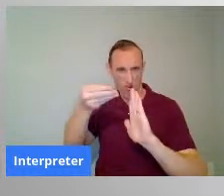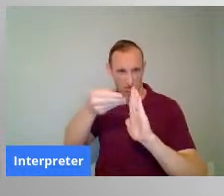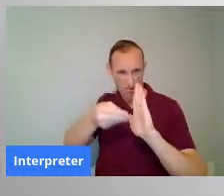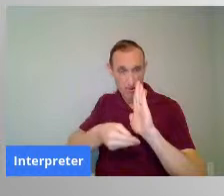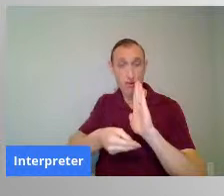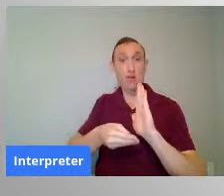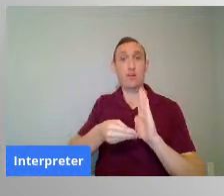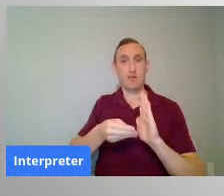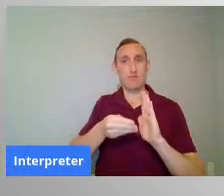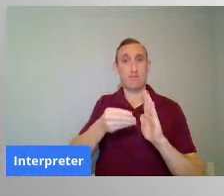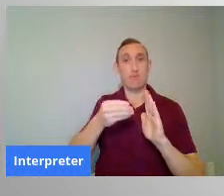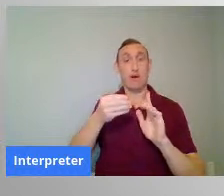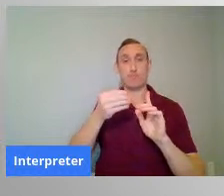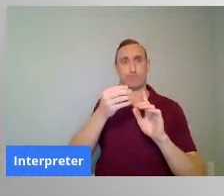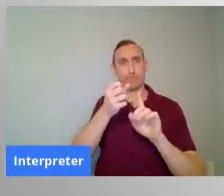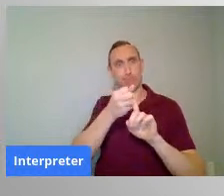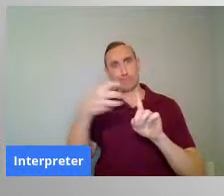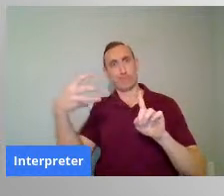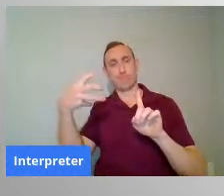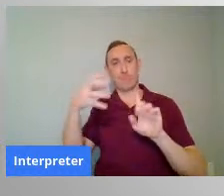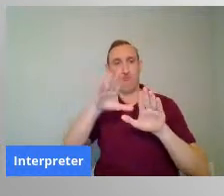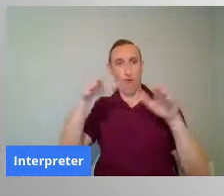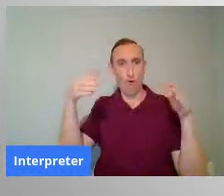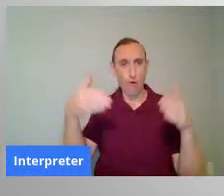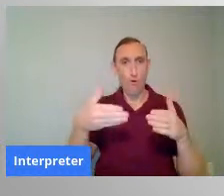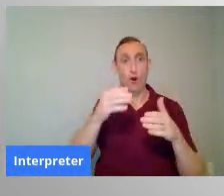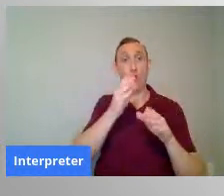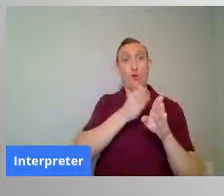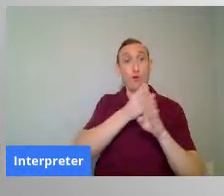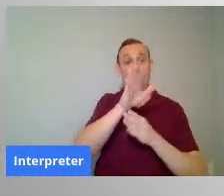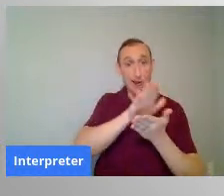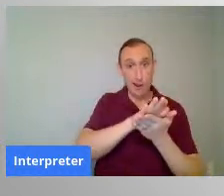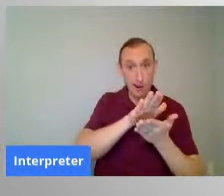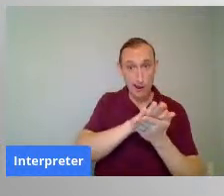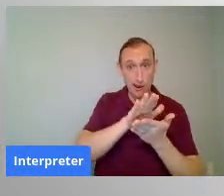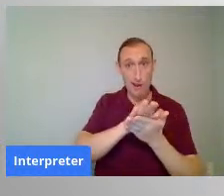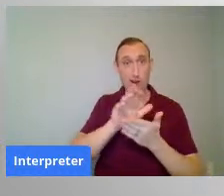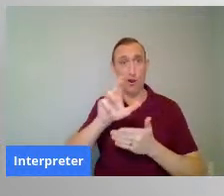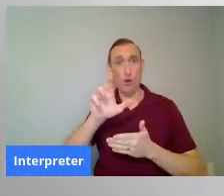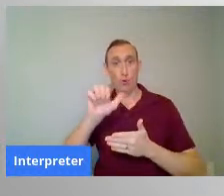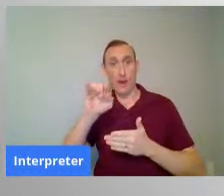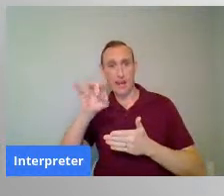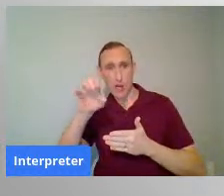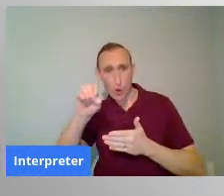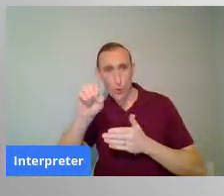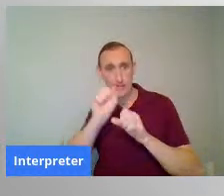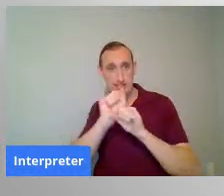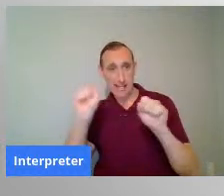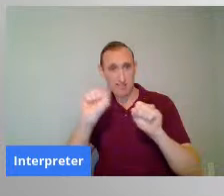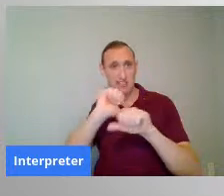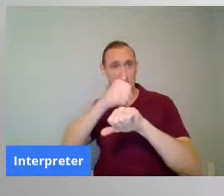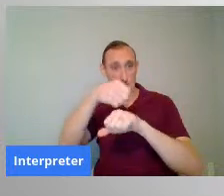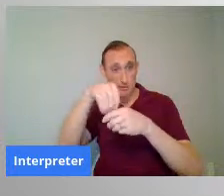updates on the Career Academy, the radio safety being established in some of the schools,